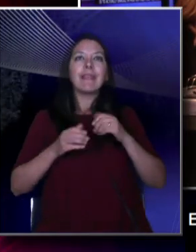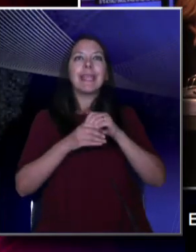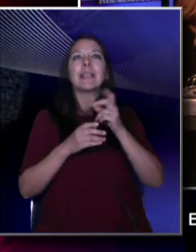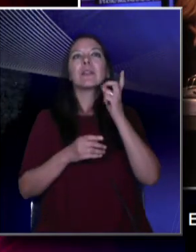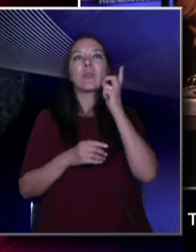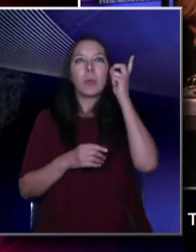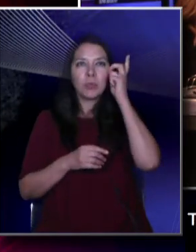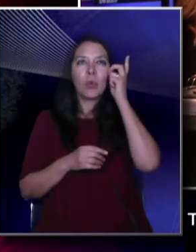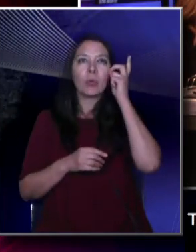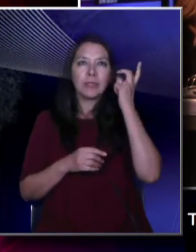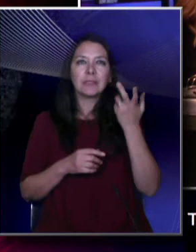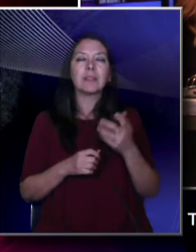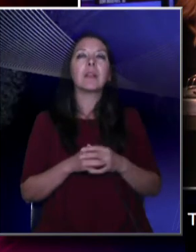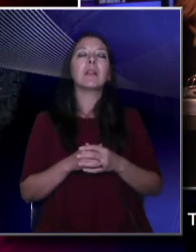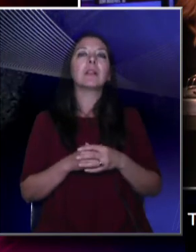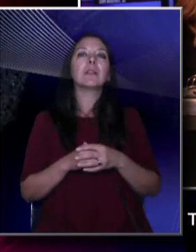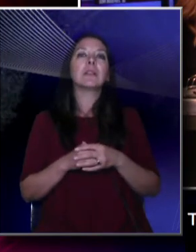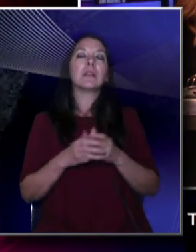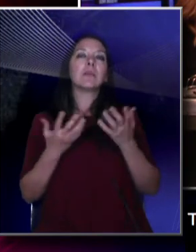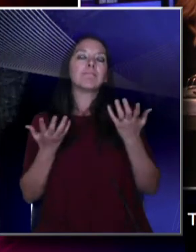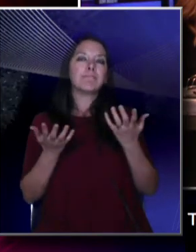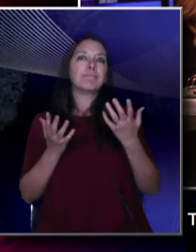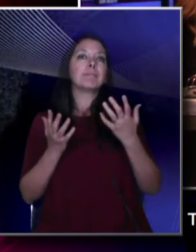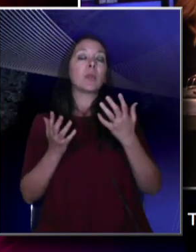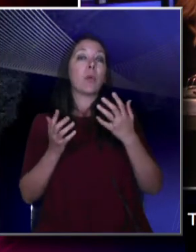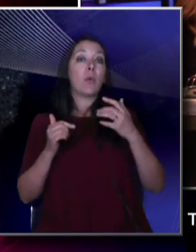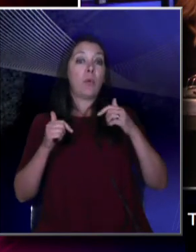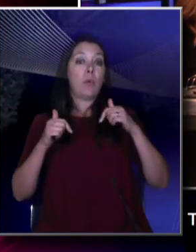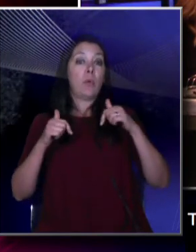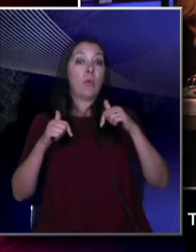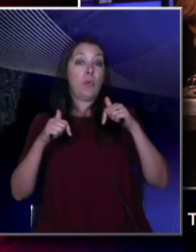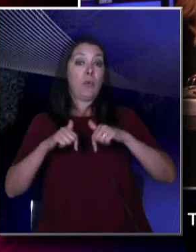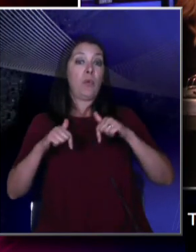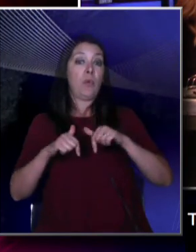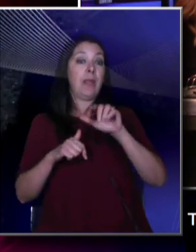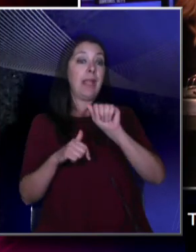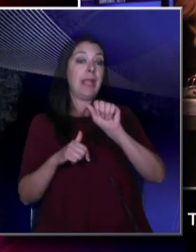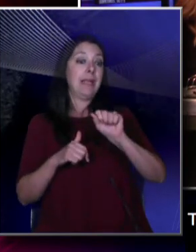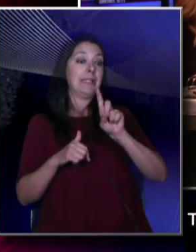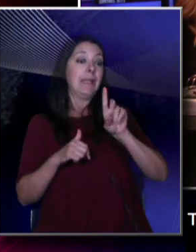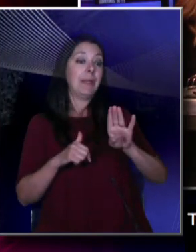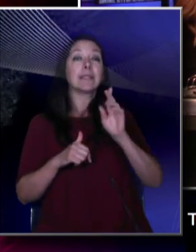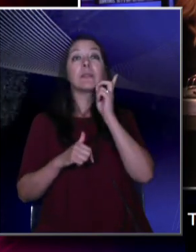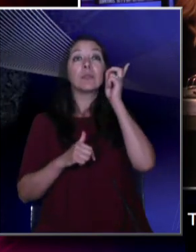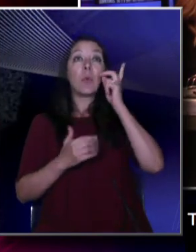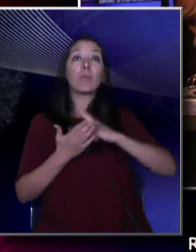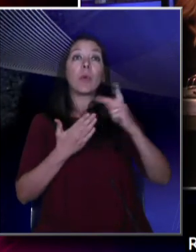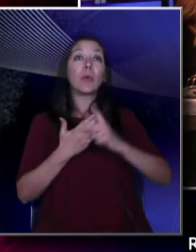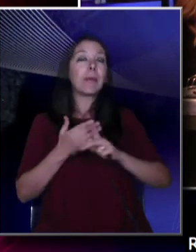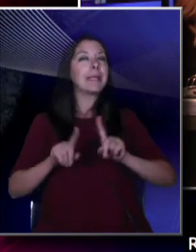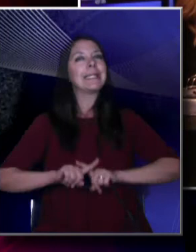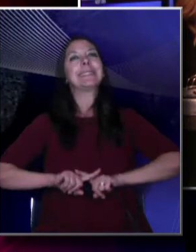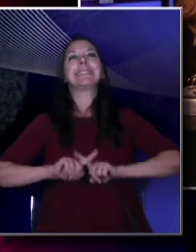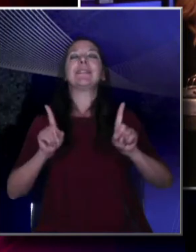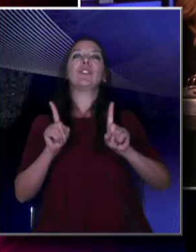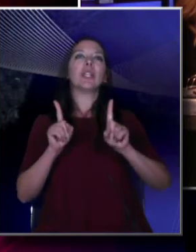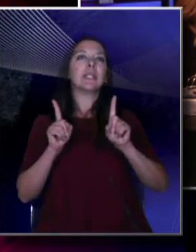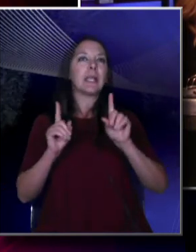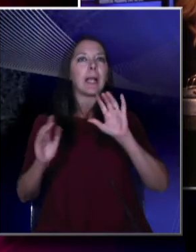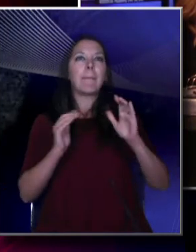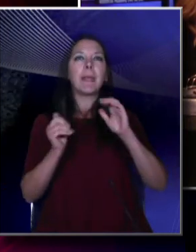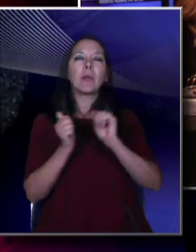dormitories. So it's very different than most other residential programs that we conceive